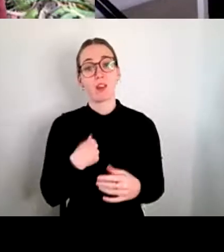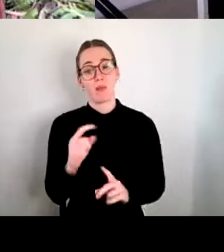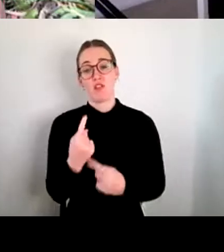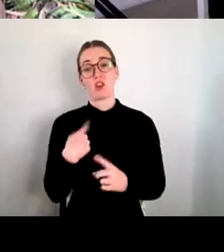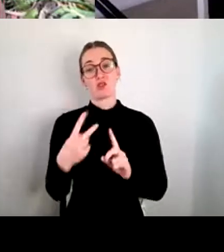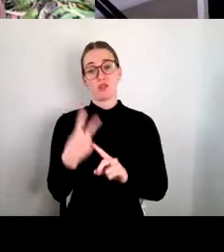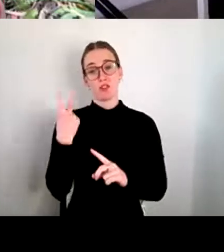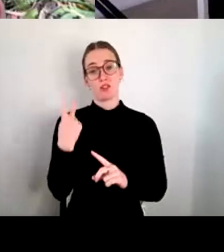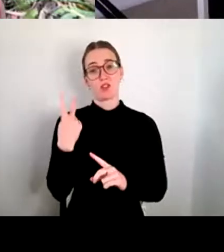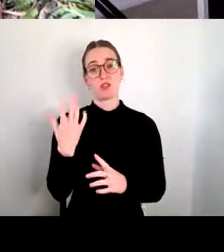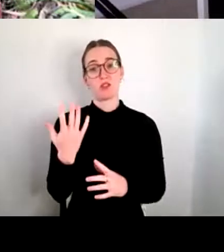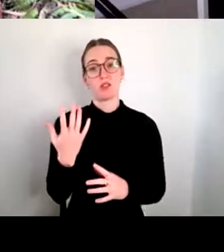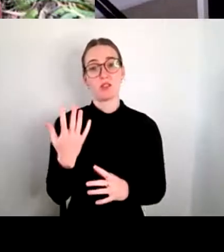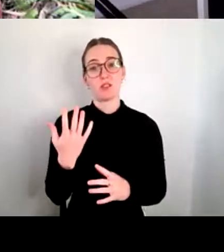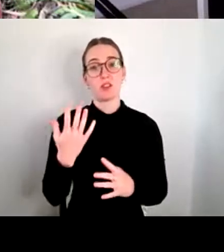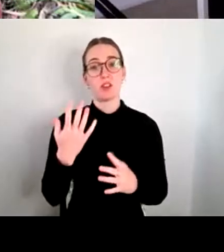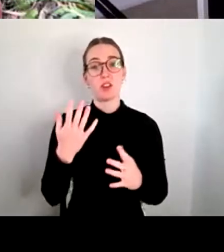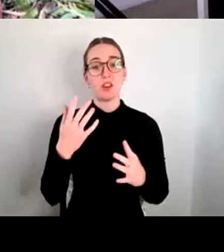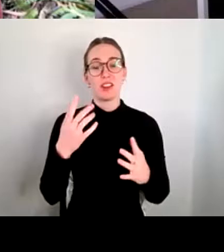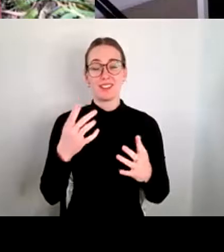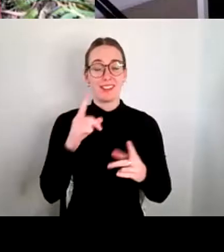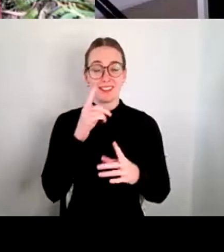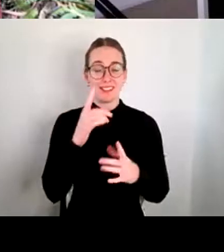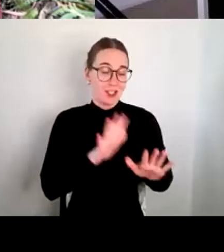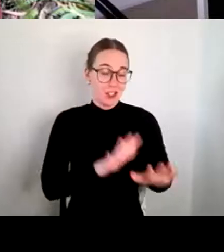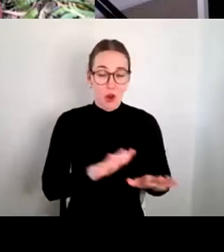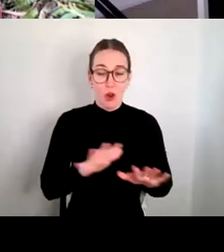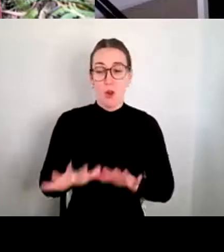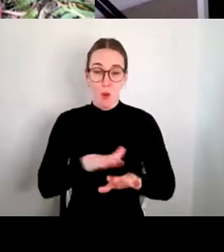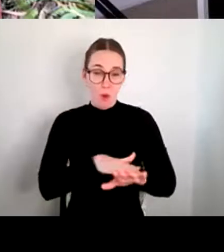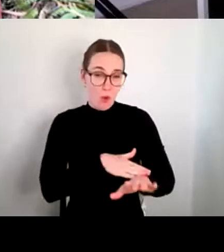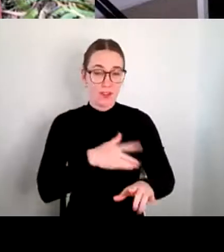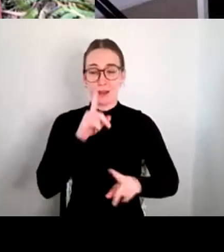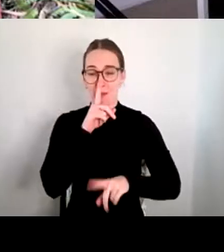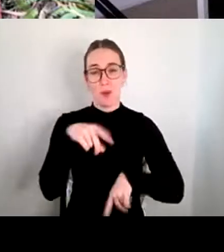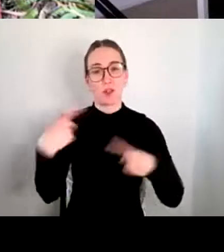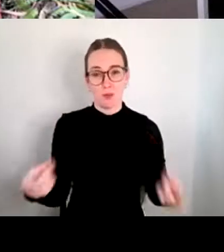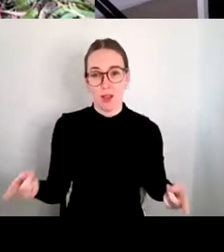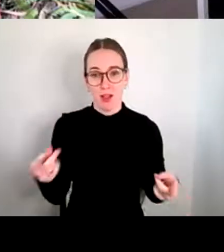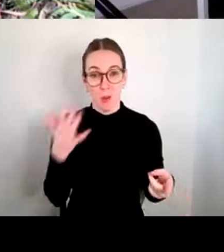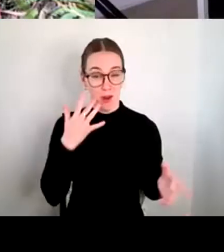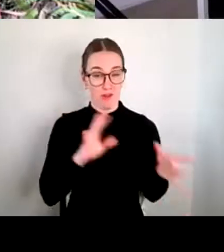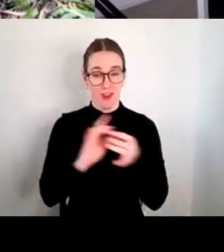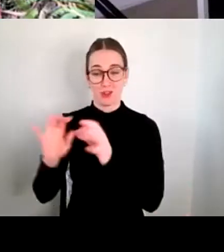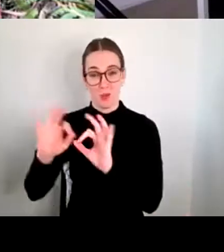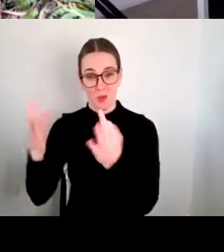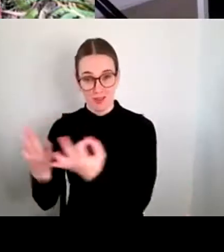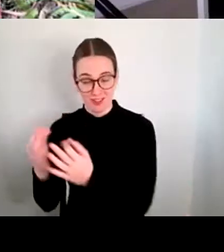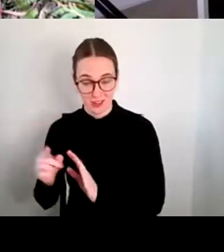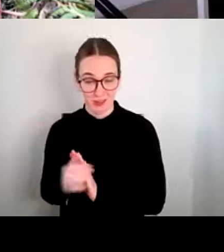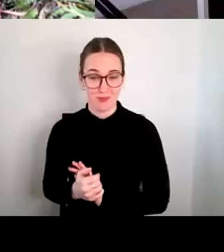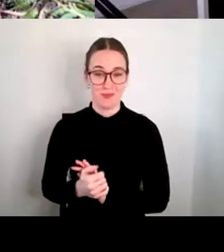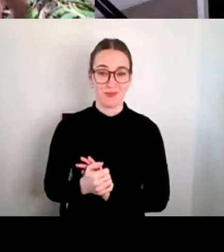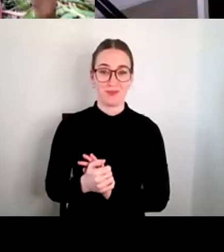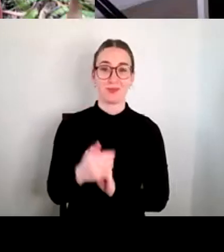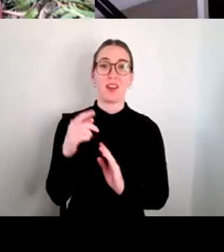extend it to almost be the impossibility of slowness particularly within an organisational context. And I think that is really about